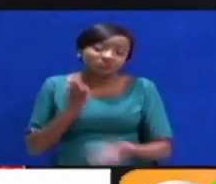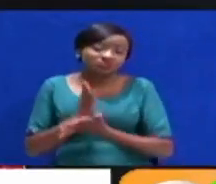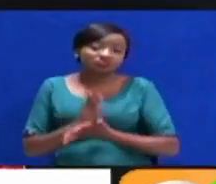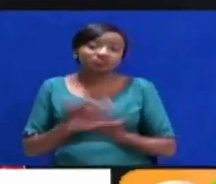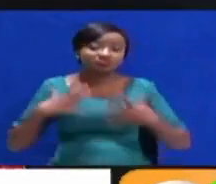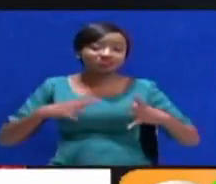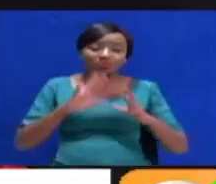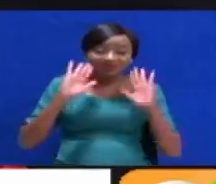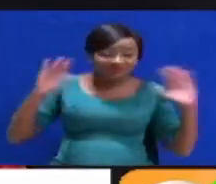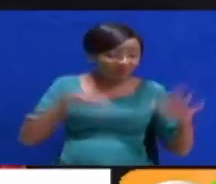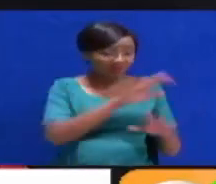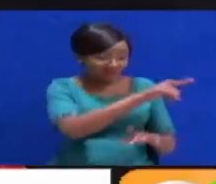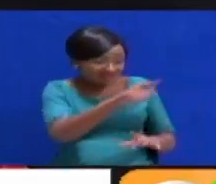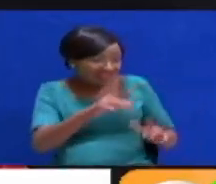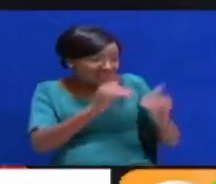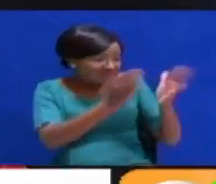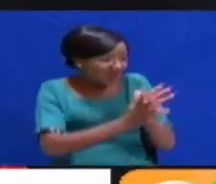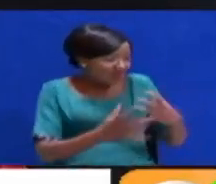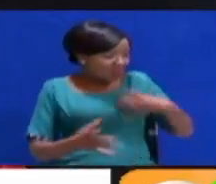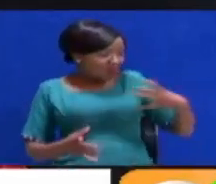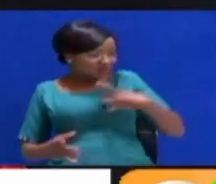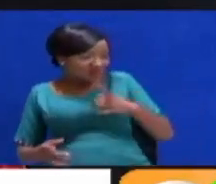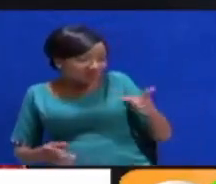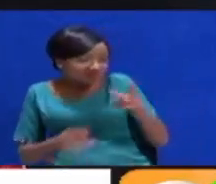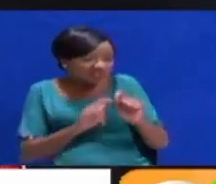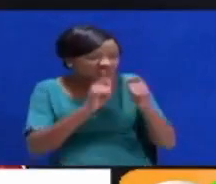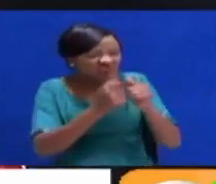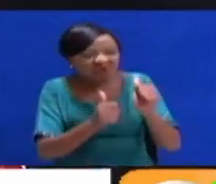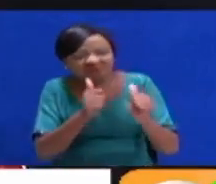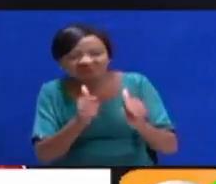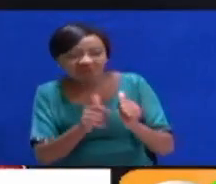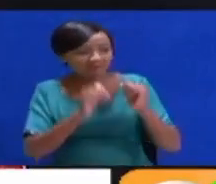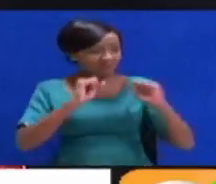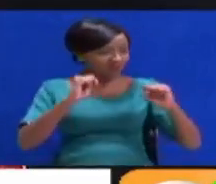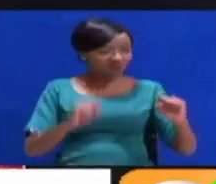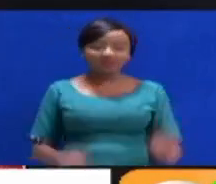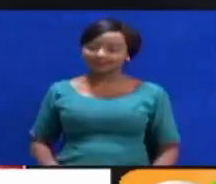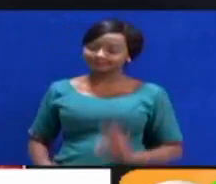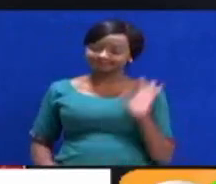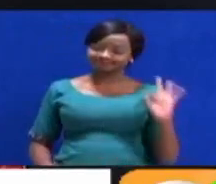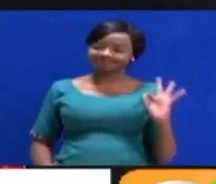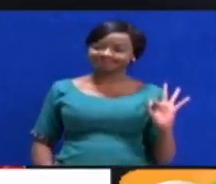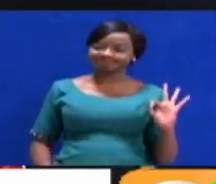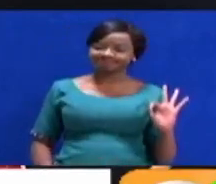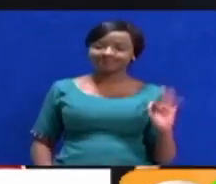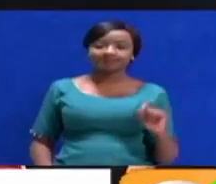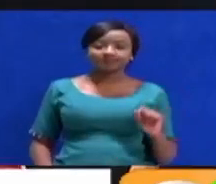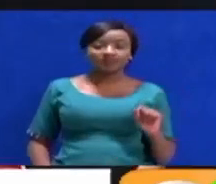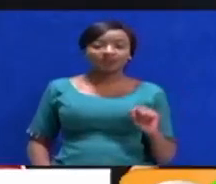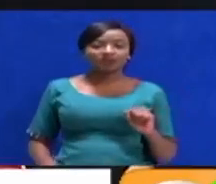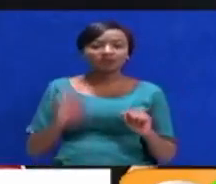ethnicity, class, family, or other similar defined parameters. I'm not even persuaded that the framing